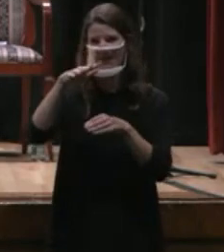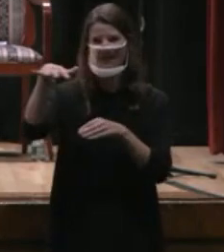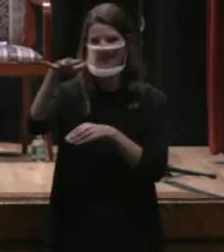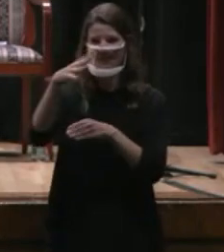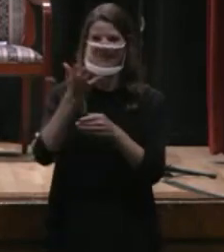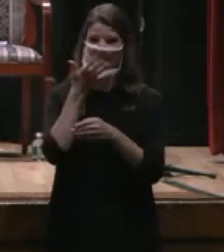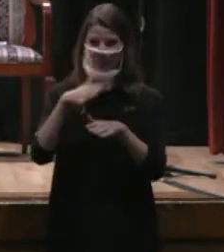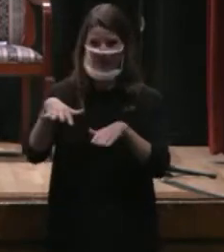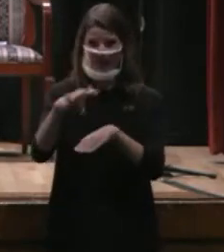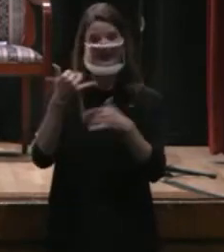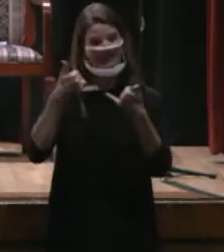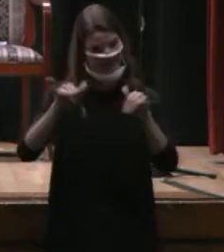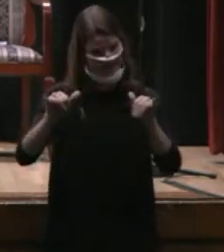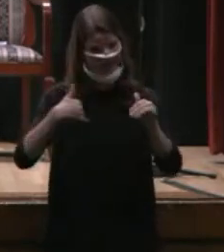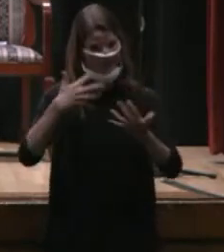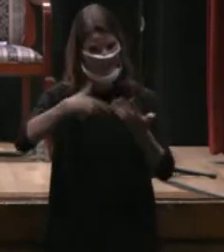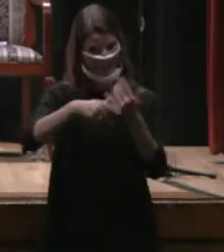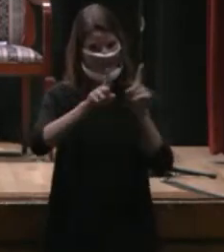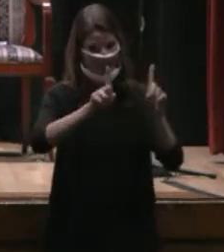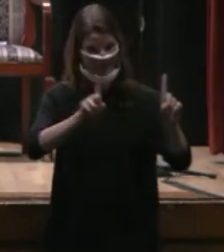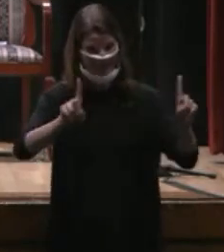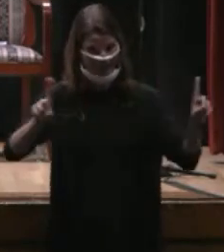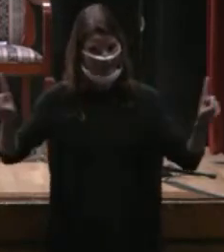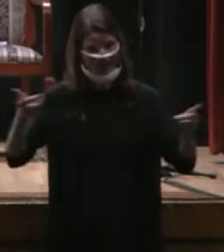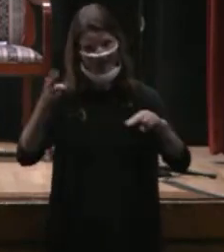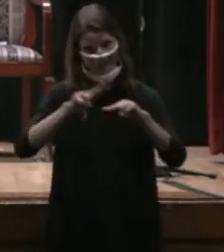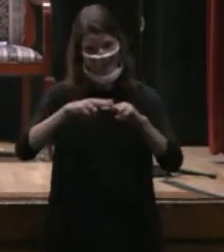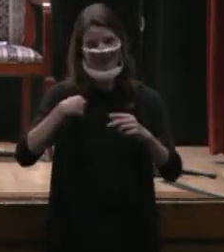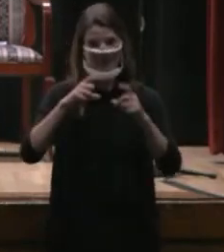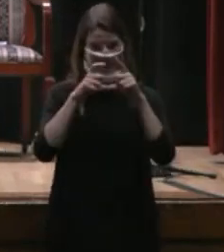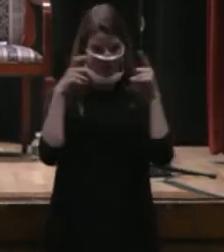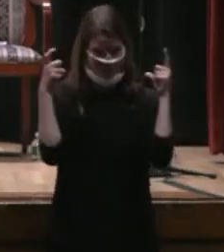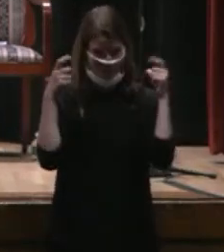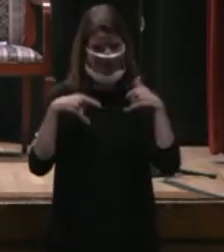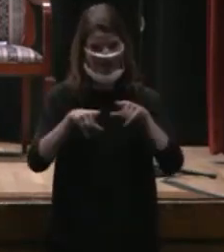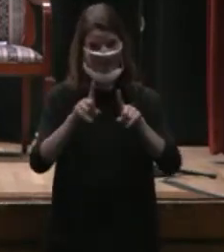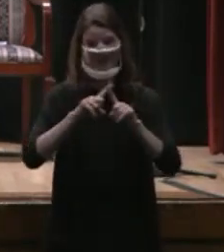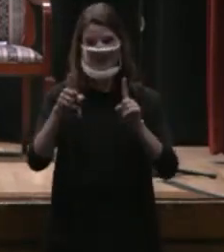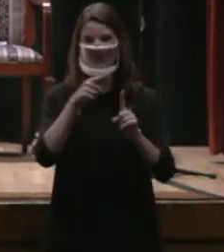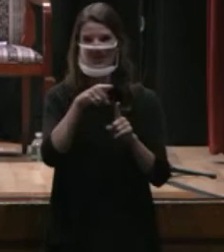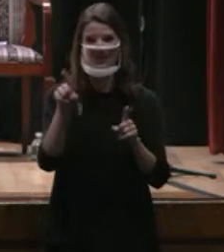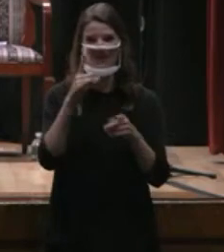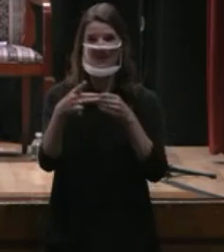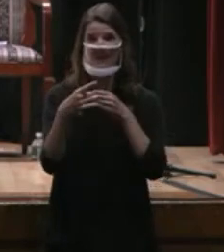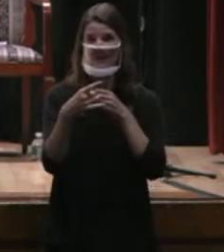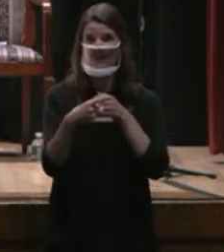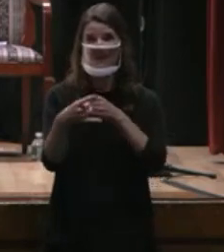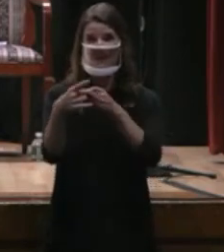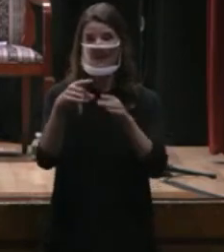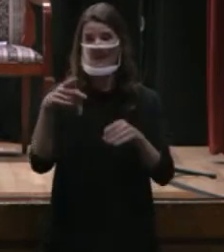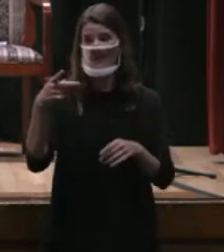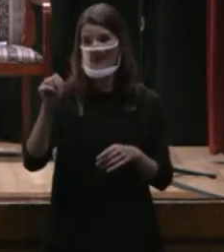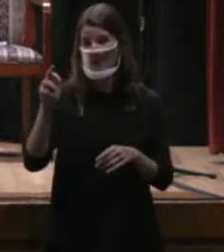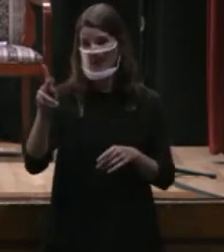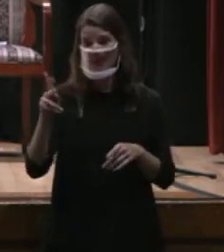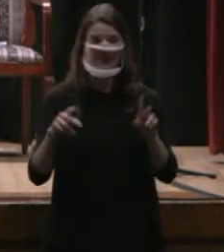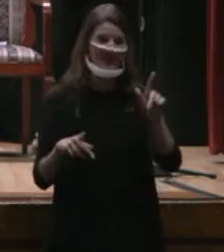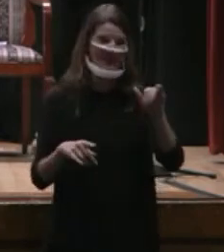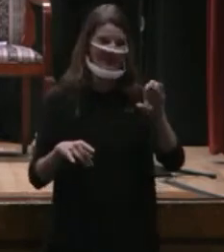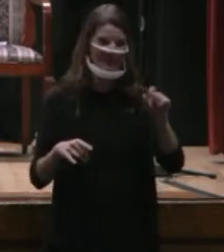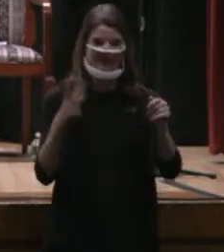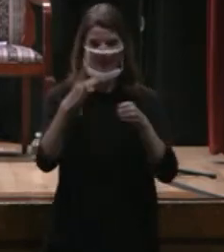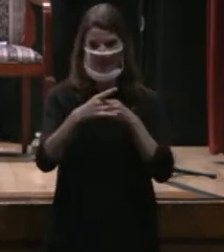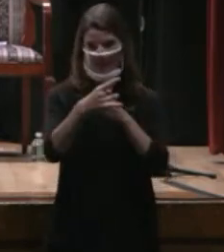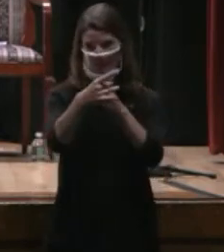courtyards. We'll still keep our physical distance, of course, and wear our mask, but I'll have you follow Patrick and Lisa back out